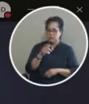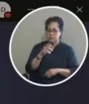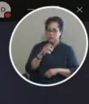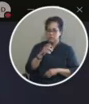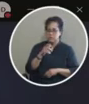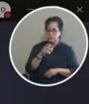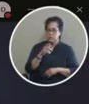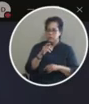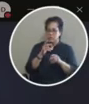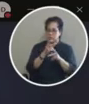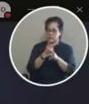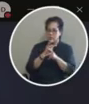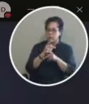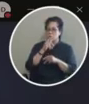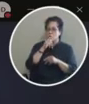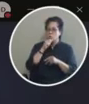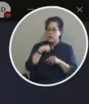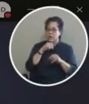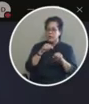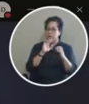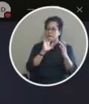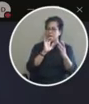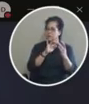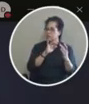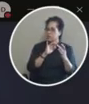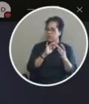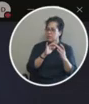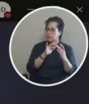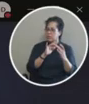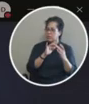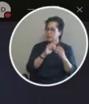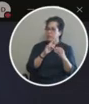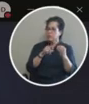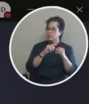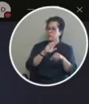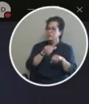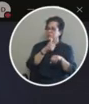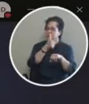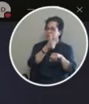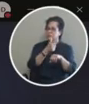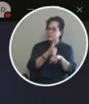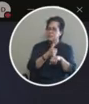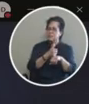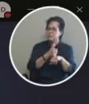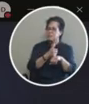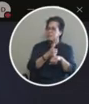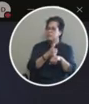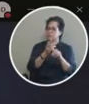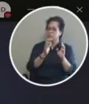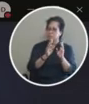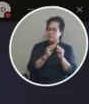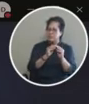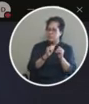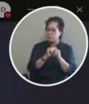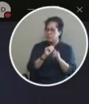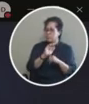I can contact in regards of setting up some sort of meetings with